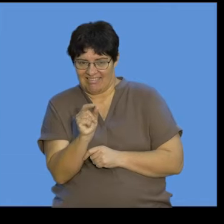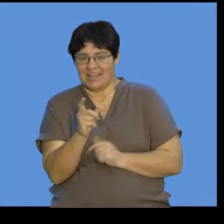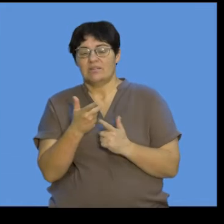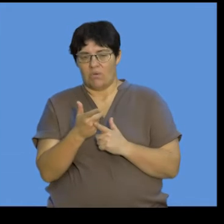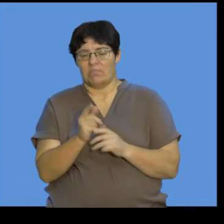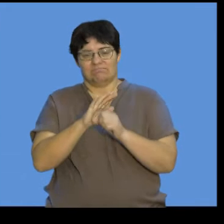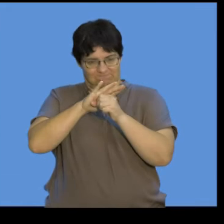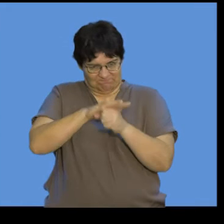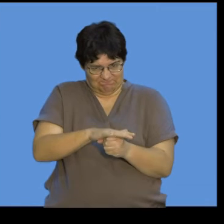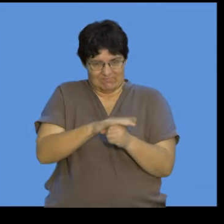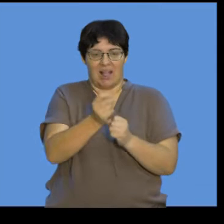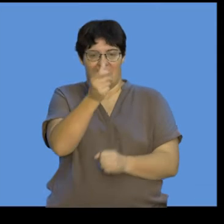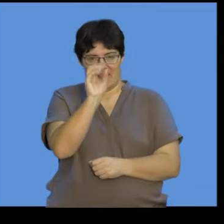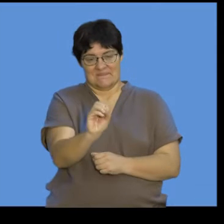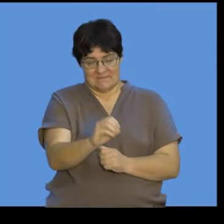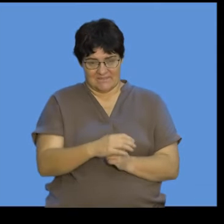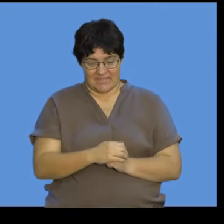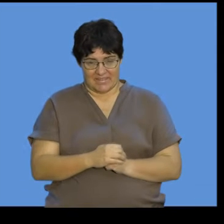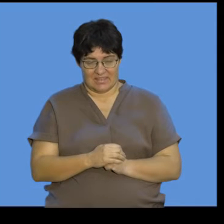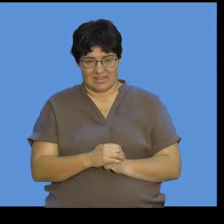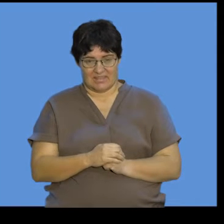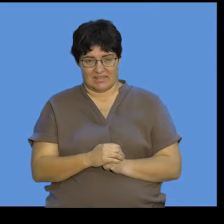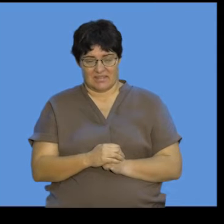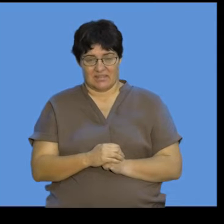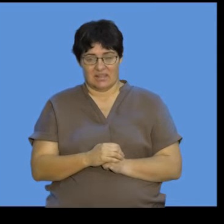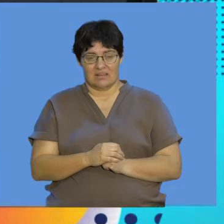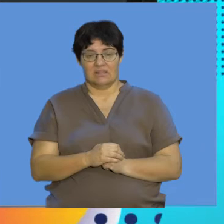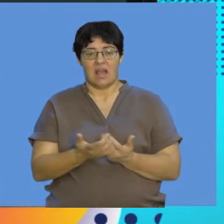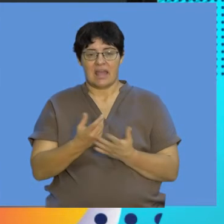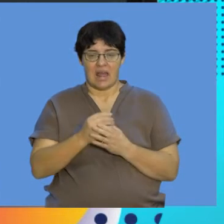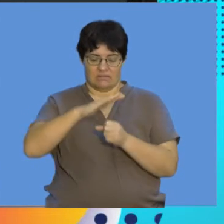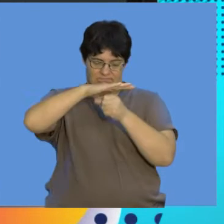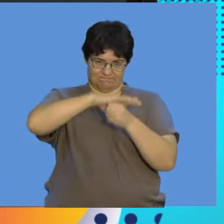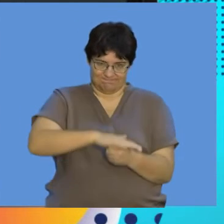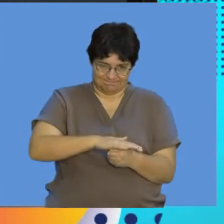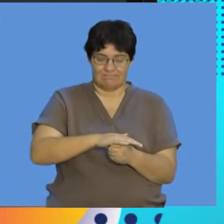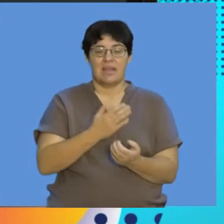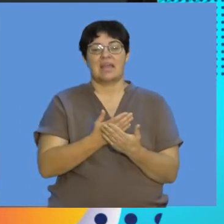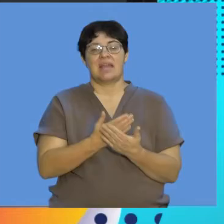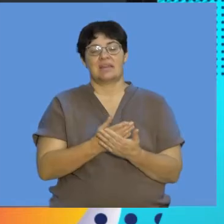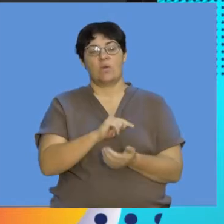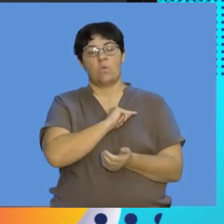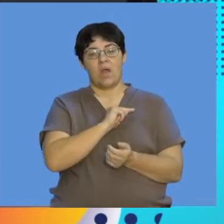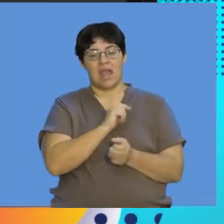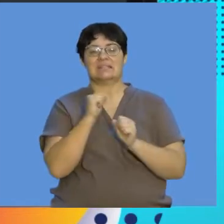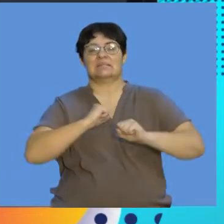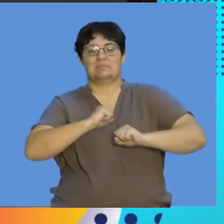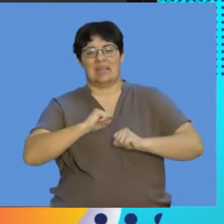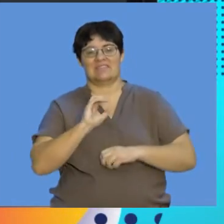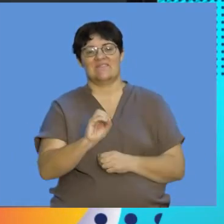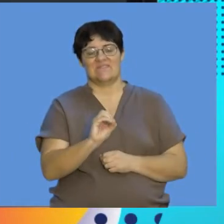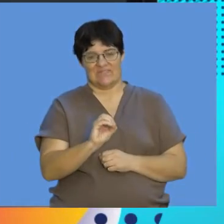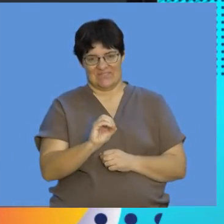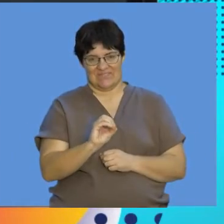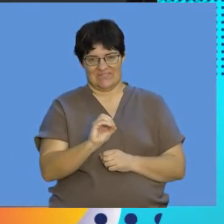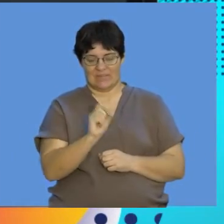slightly. So liquids can be compressed to a smaller extent. Why? Because the spaces available between the particles